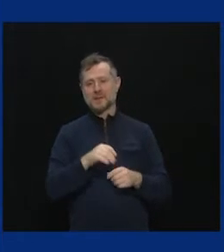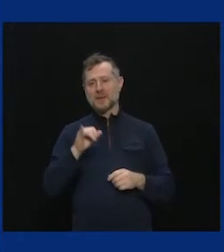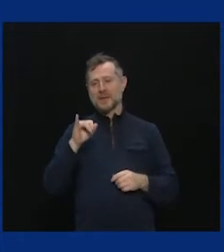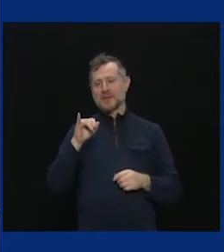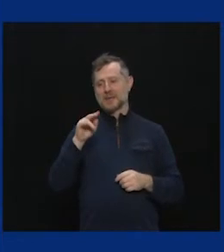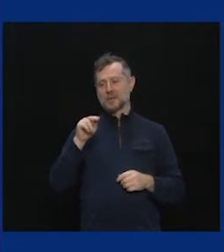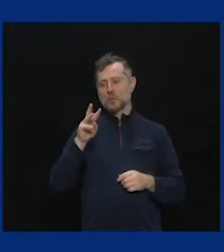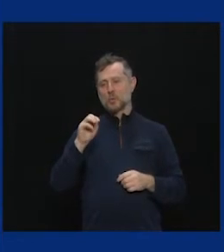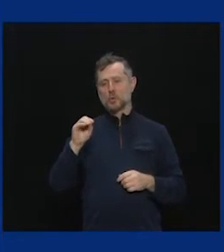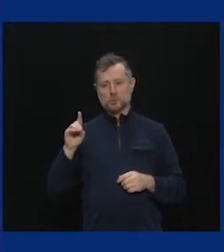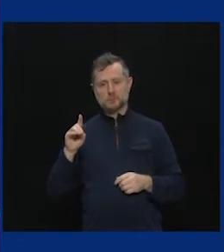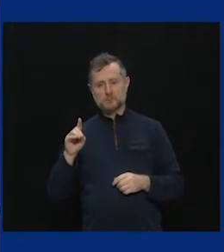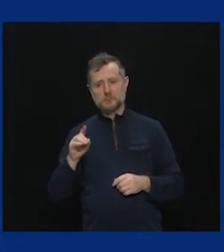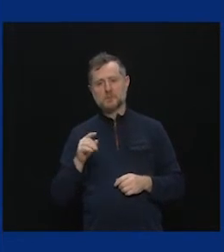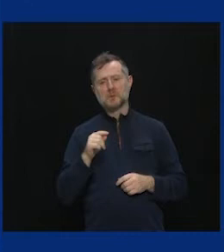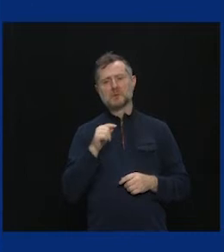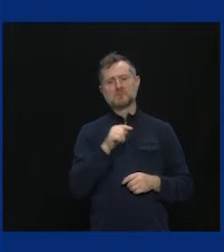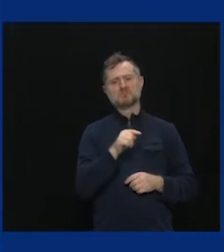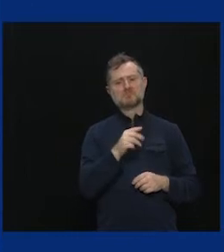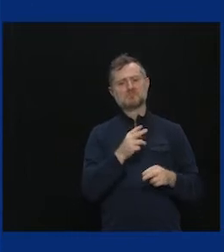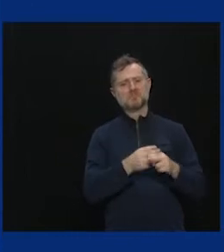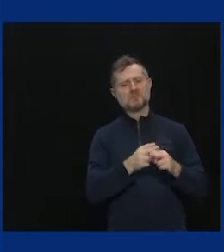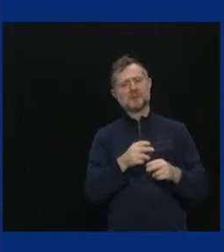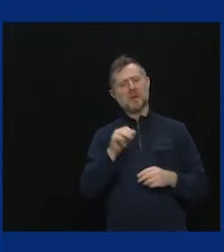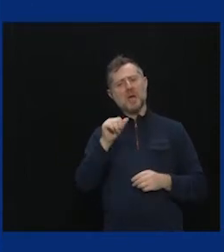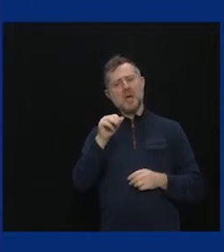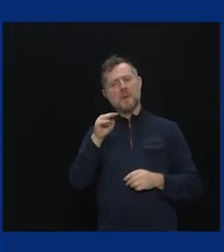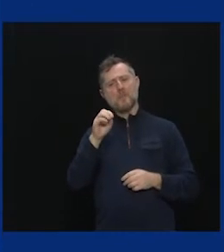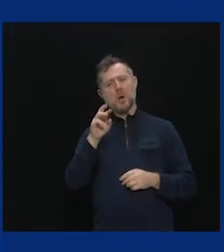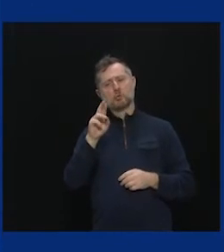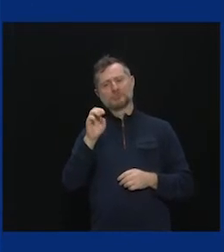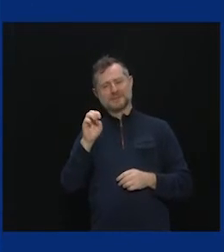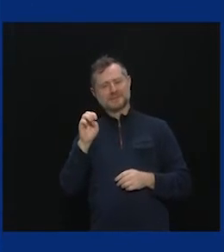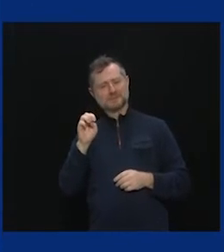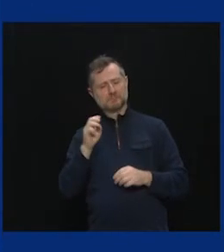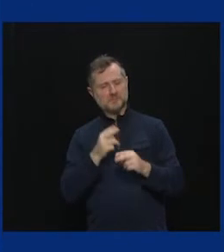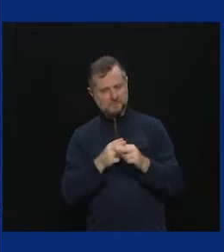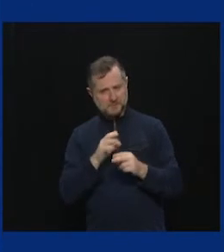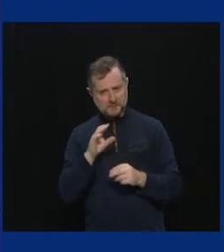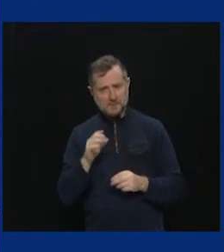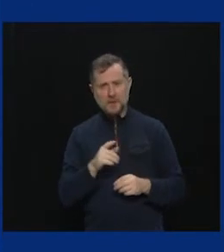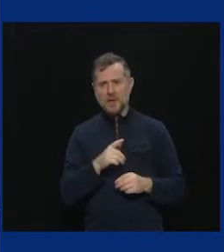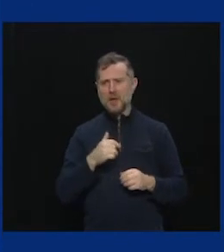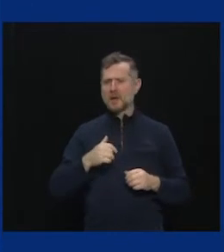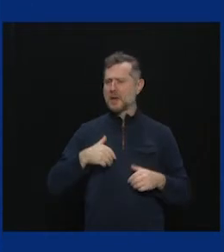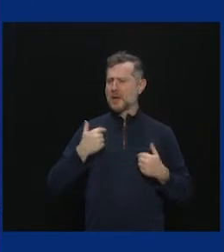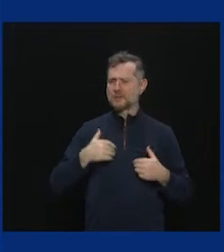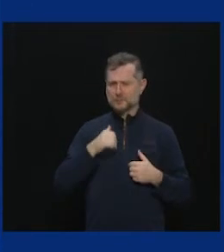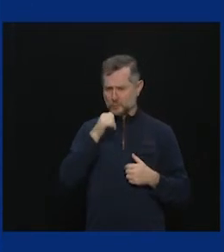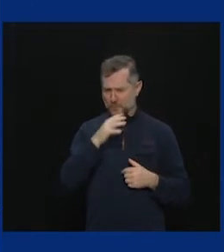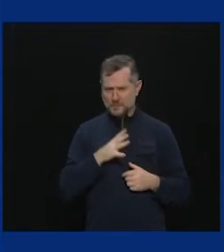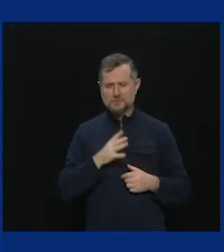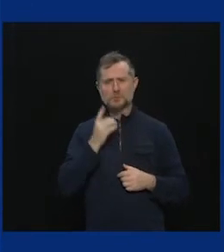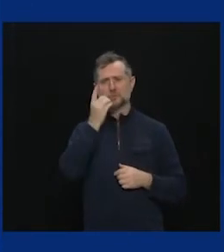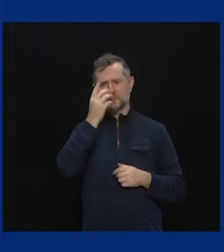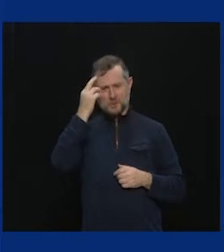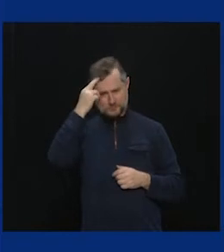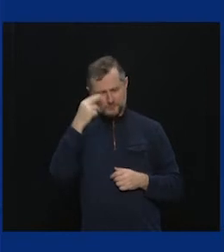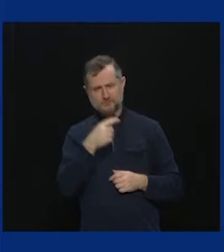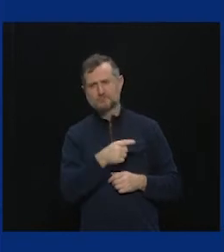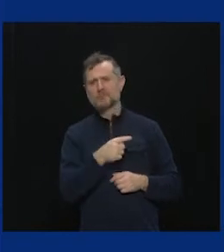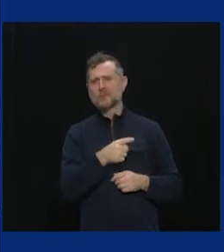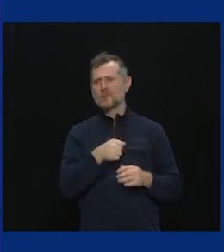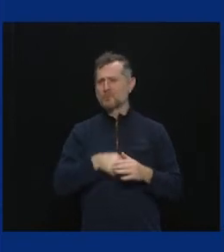Dominican woman, born and raised here in the city. And we had to turn her away because she just started her business prior